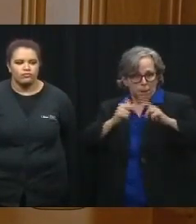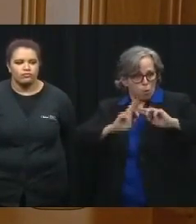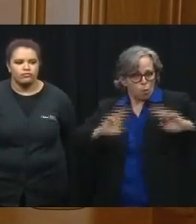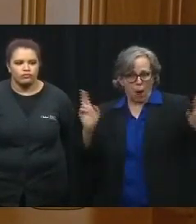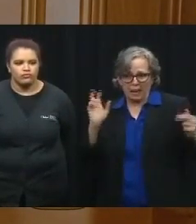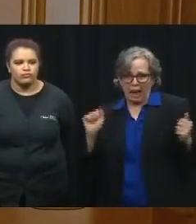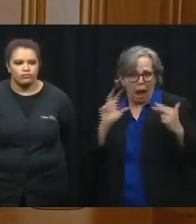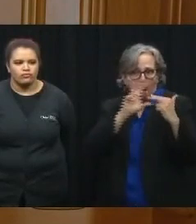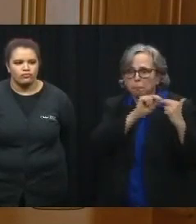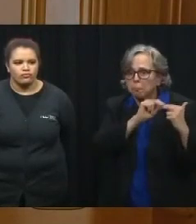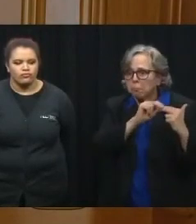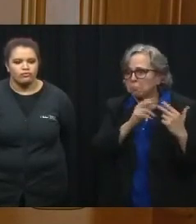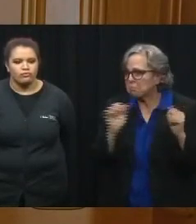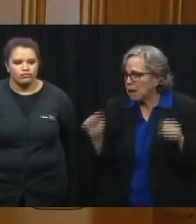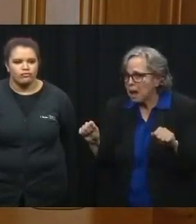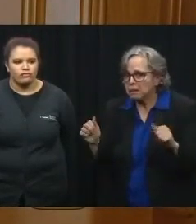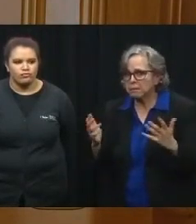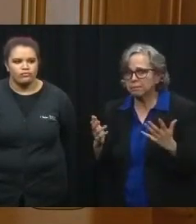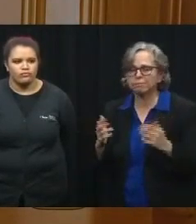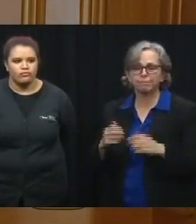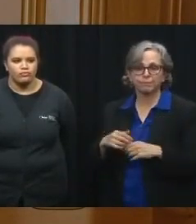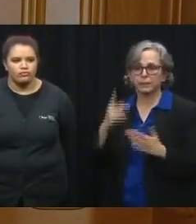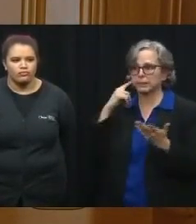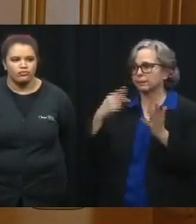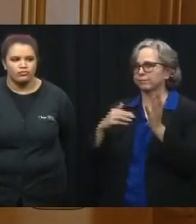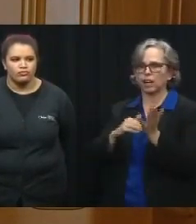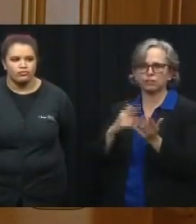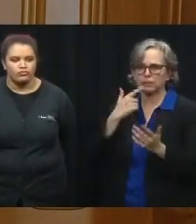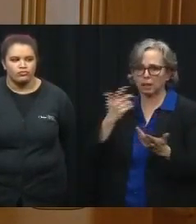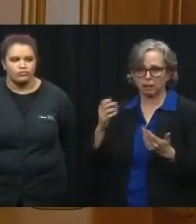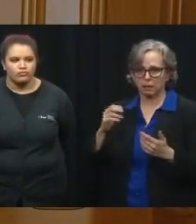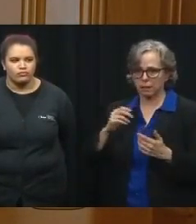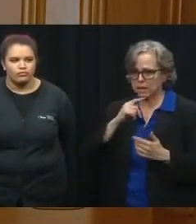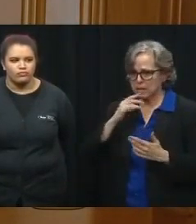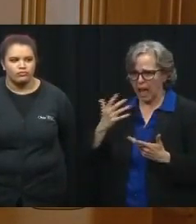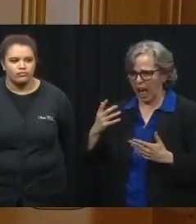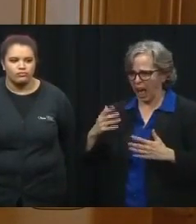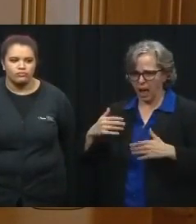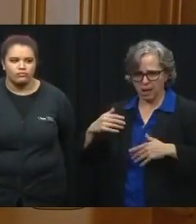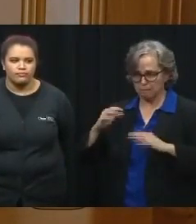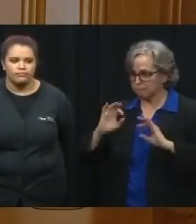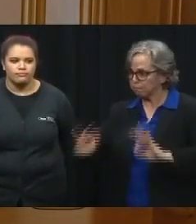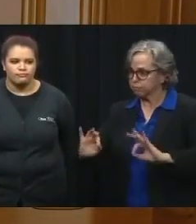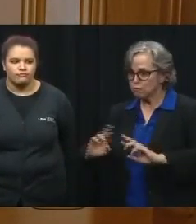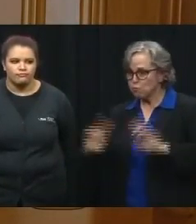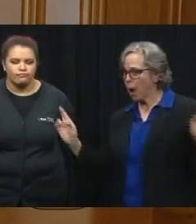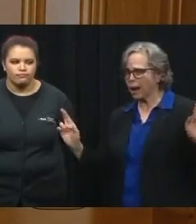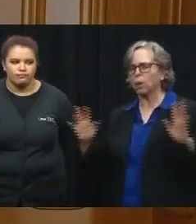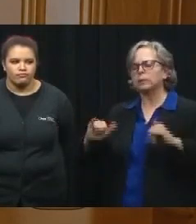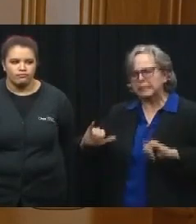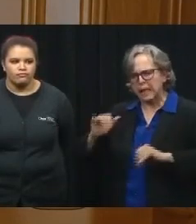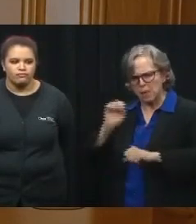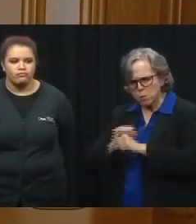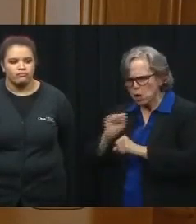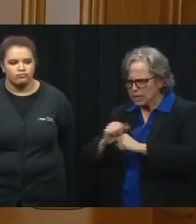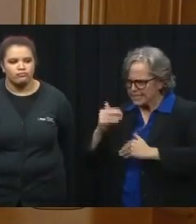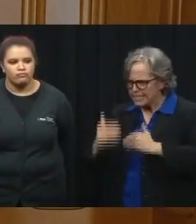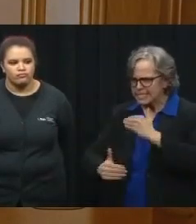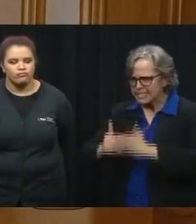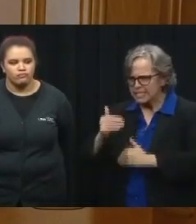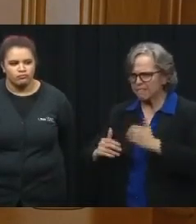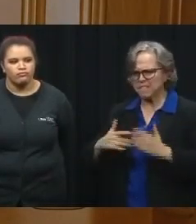it is, as she said, a work in progress. But we feel that we're on track